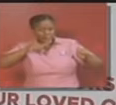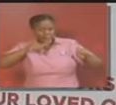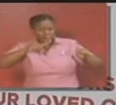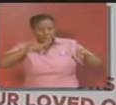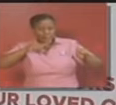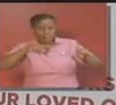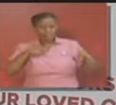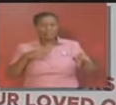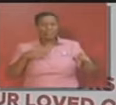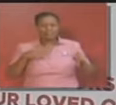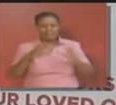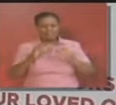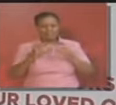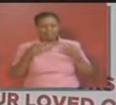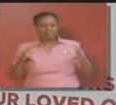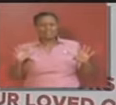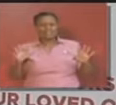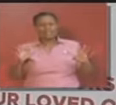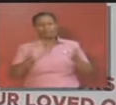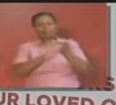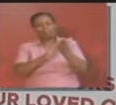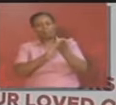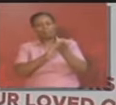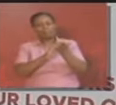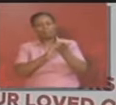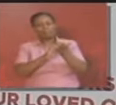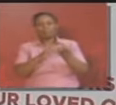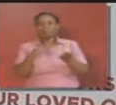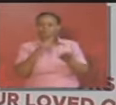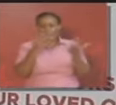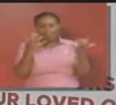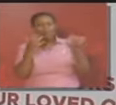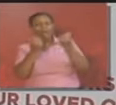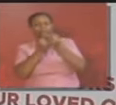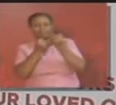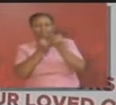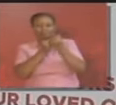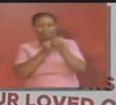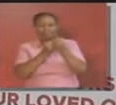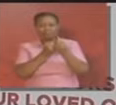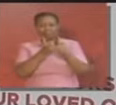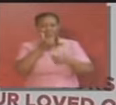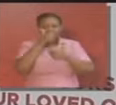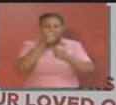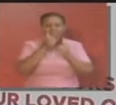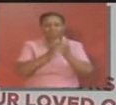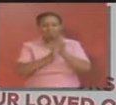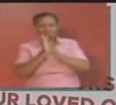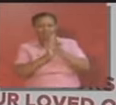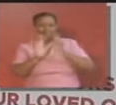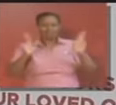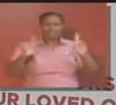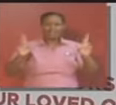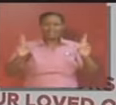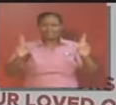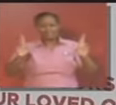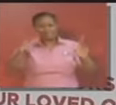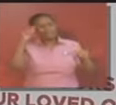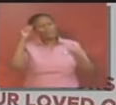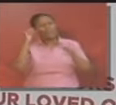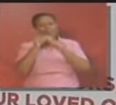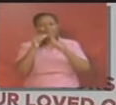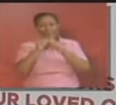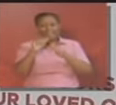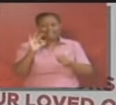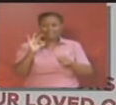I truly appreciated the level of keen interest and support shown at this meeting. And of course, barkeepers do not benefit from bars having to be